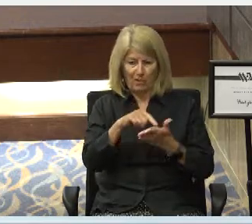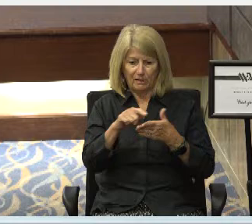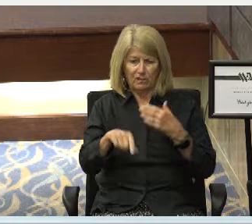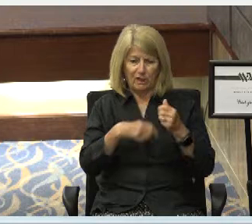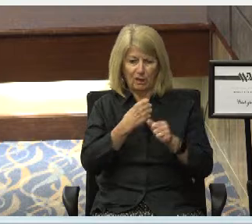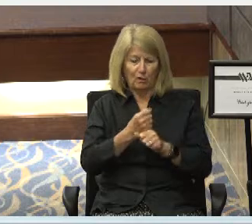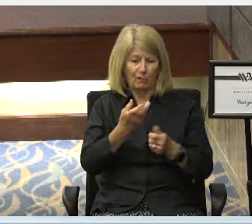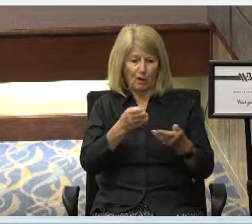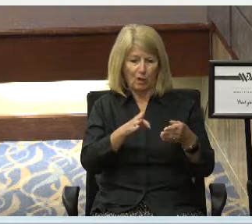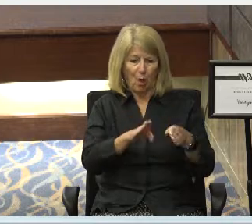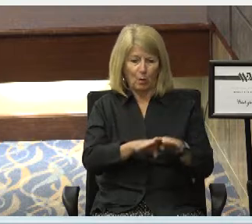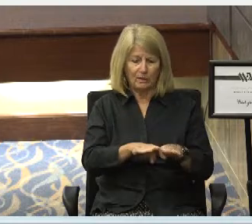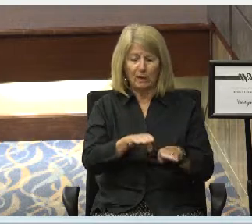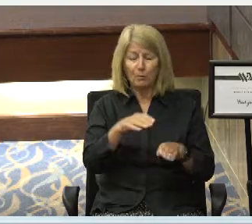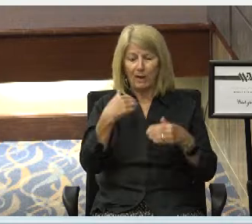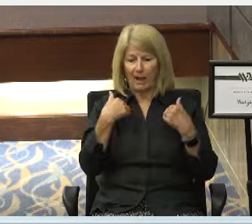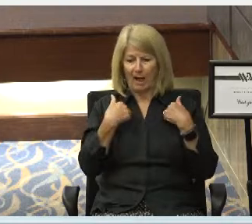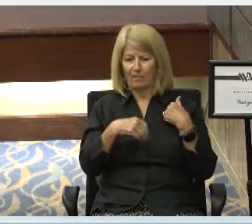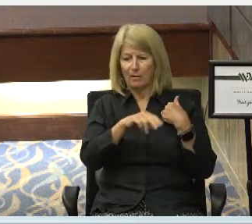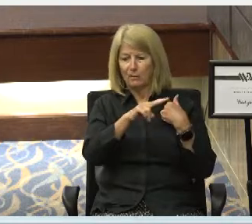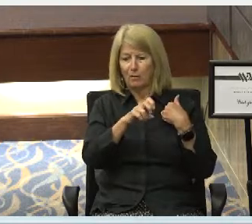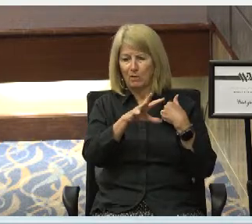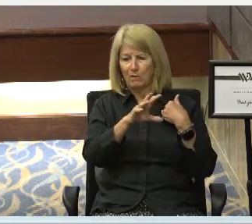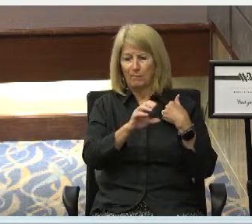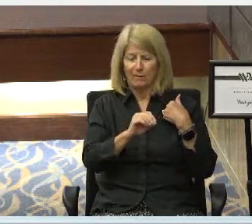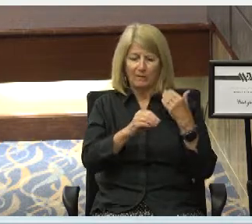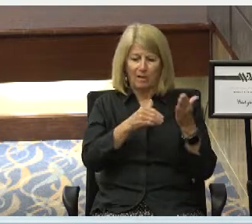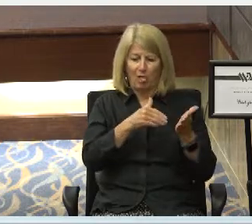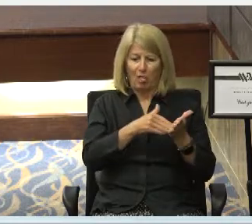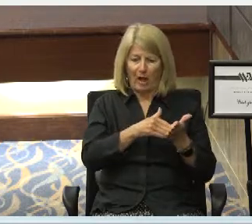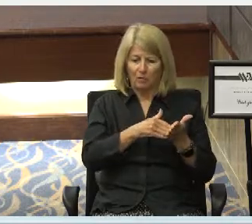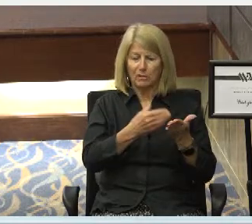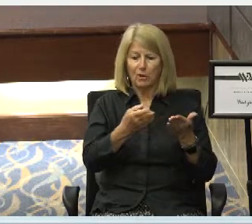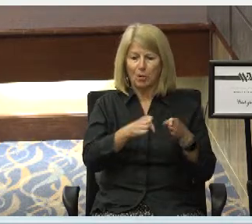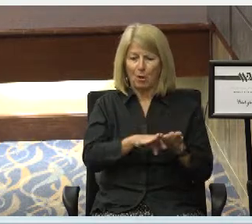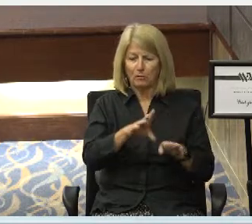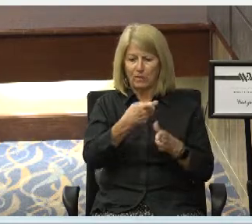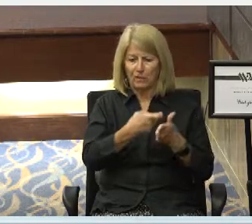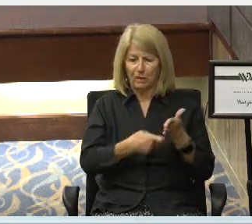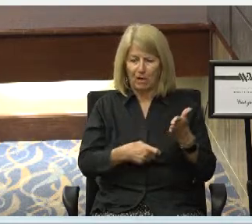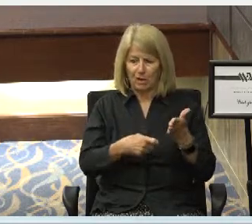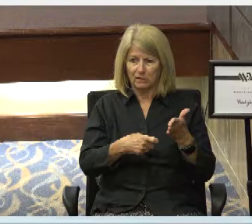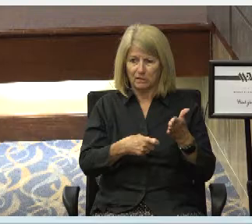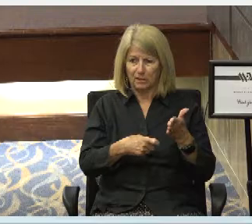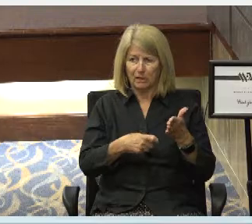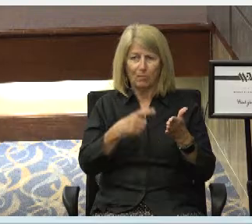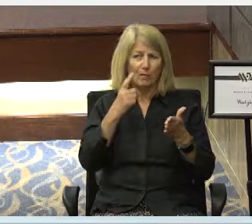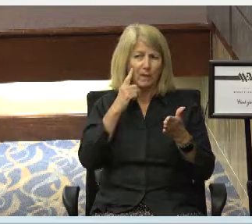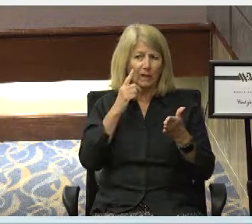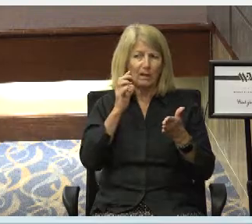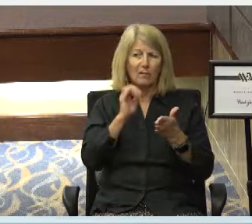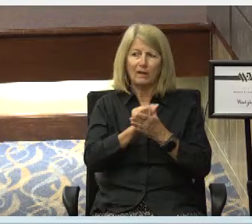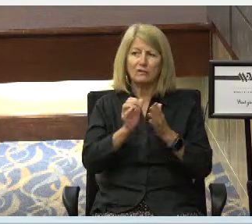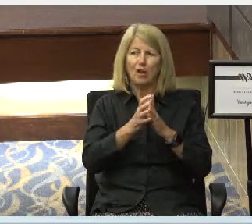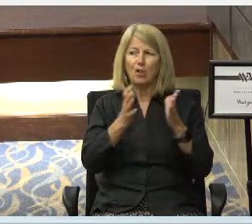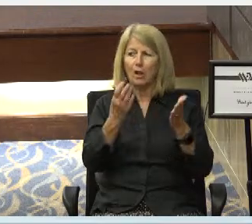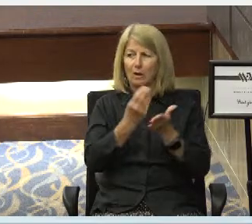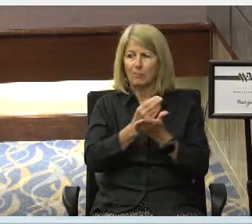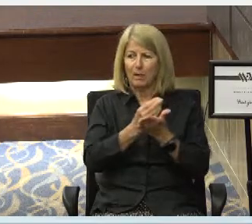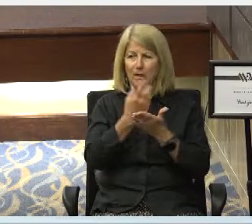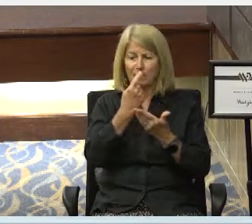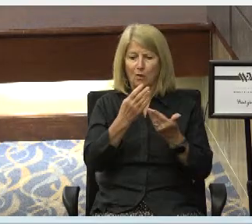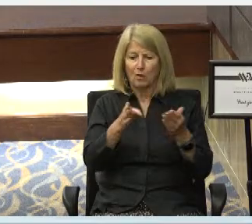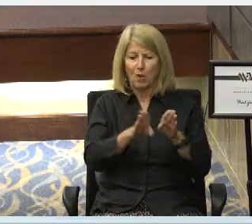have $250,000 in closing costs there. And I know some of you are active in real estate probably think that's a whole lot of money for closing costs, and